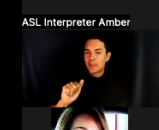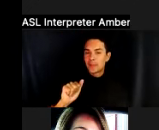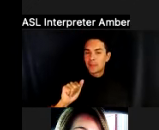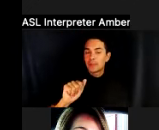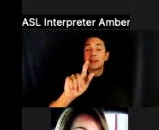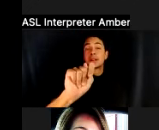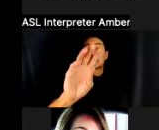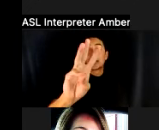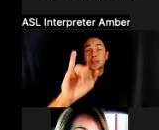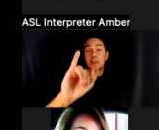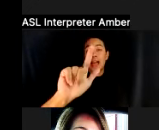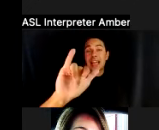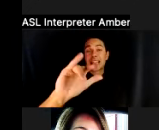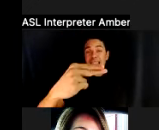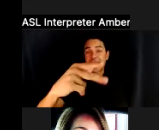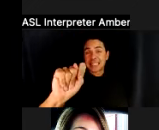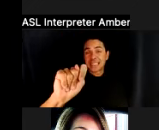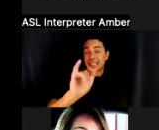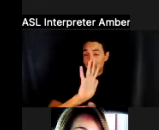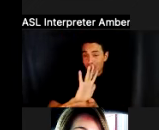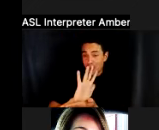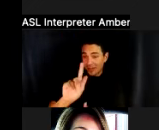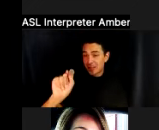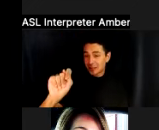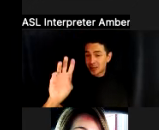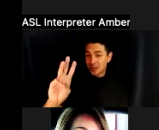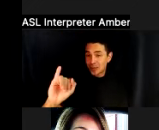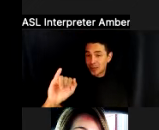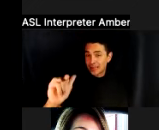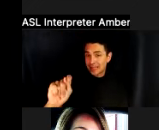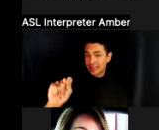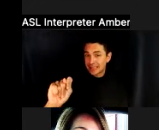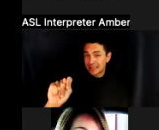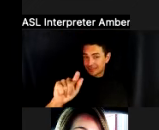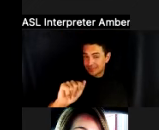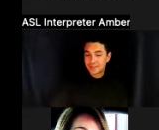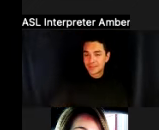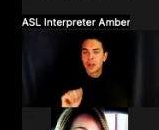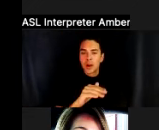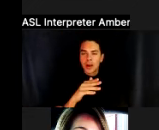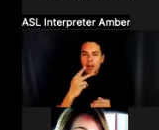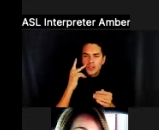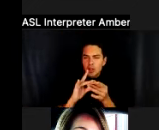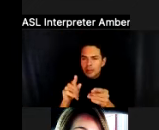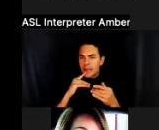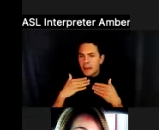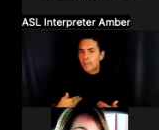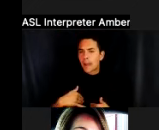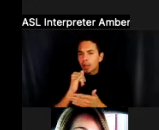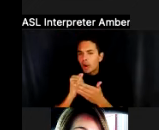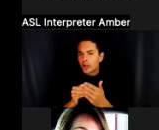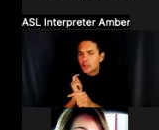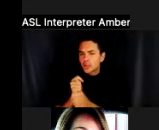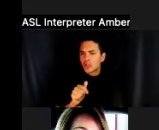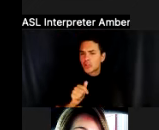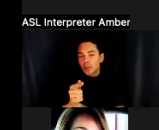Twilight. You guys remember that movie? Yes, thank you, Tyrell. Body art. But it was like Team Edward, Team Jacob. It's just like